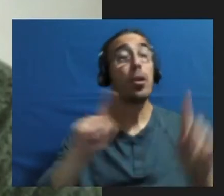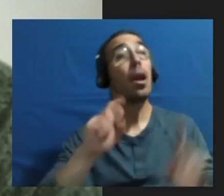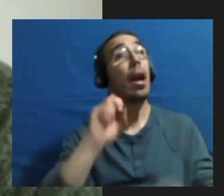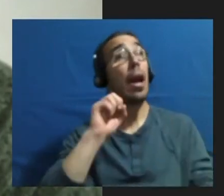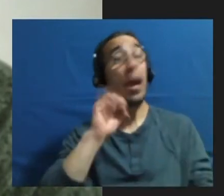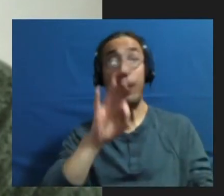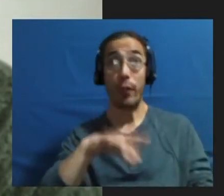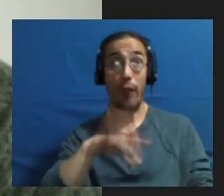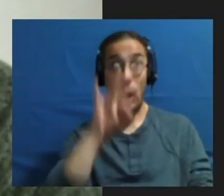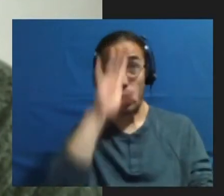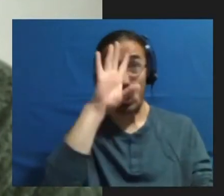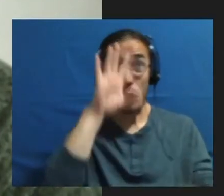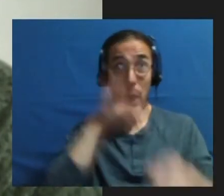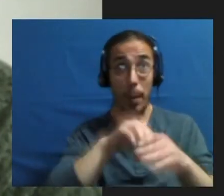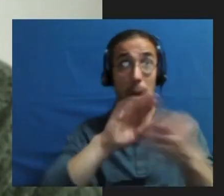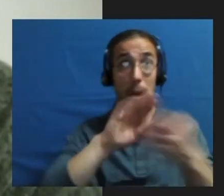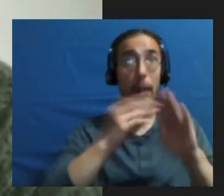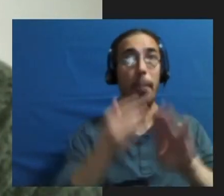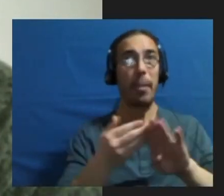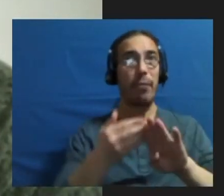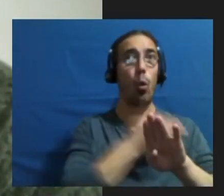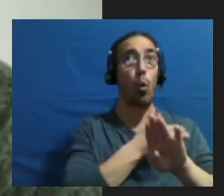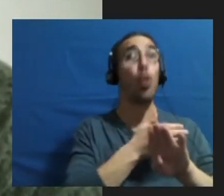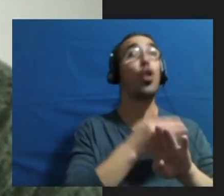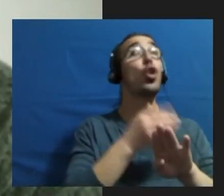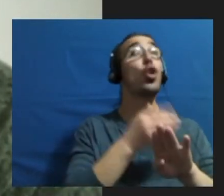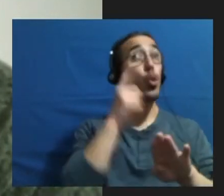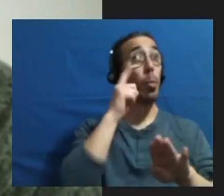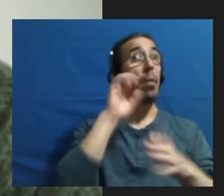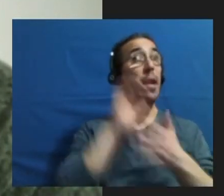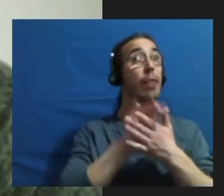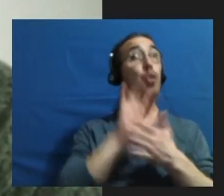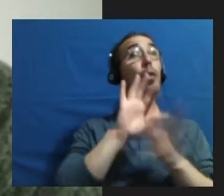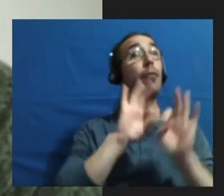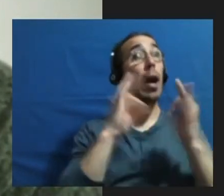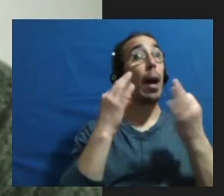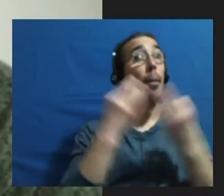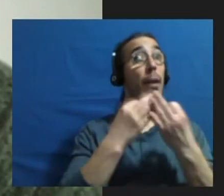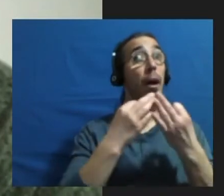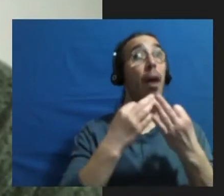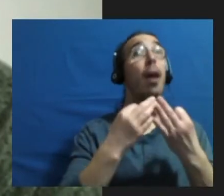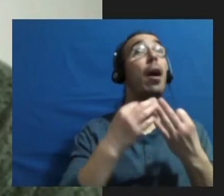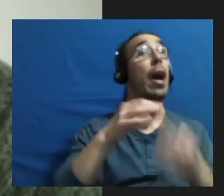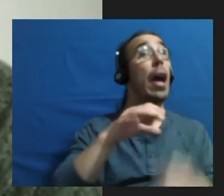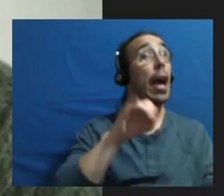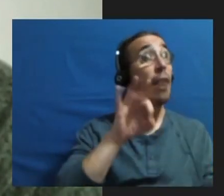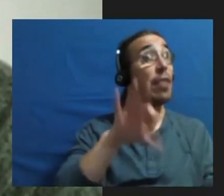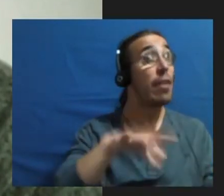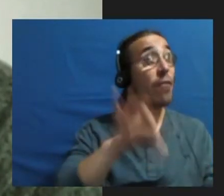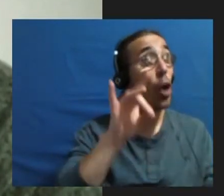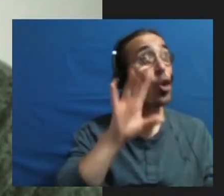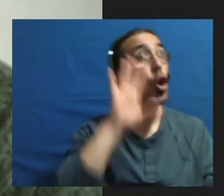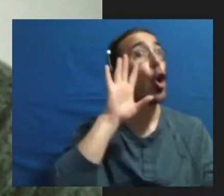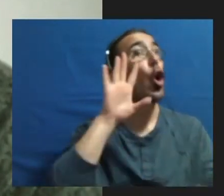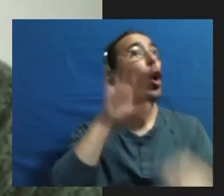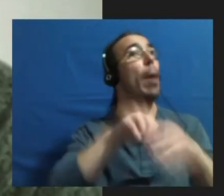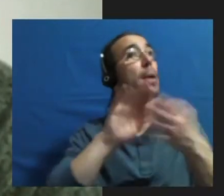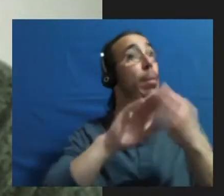the autistic community before? Had your family found the autistic community before, because you didn't know we were out